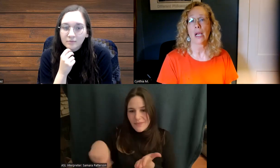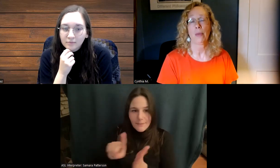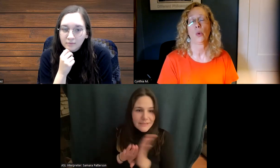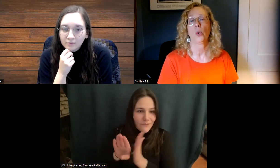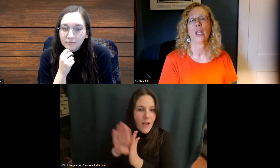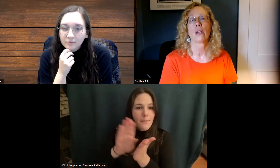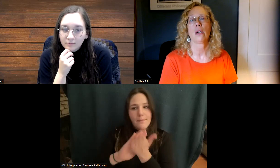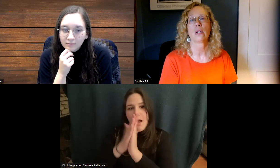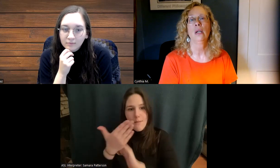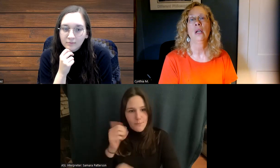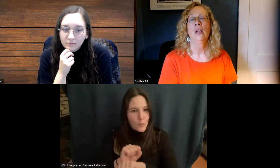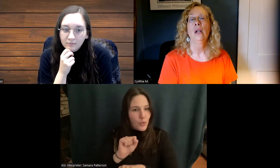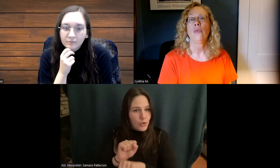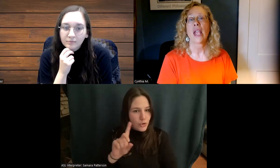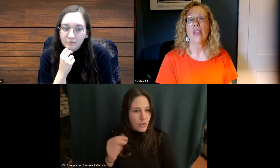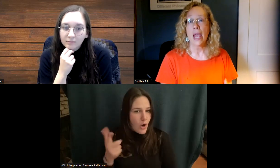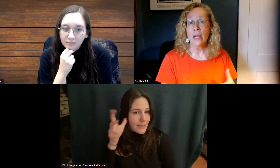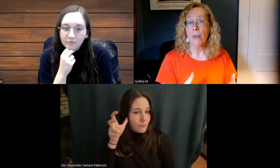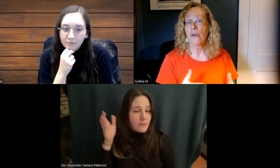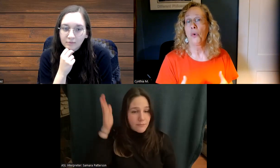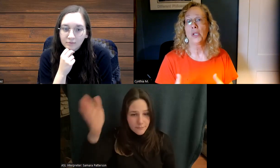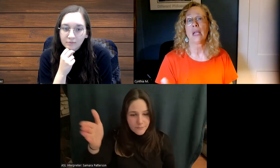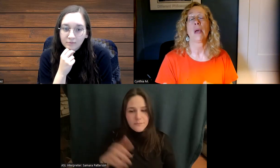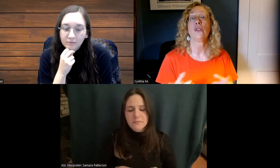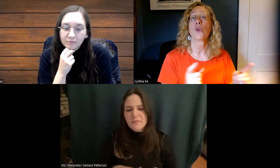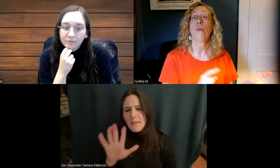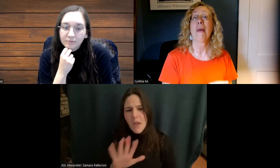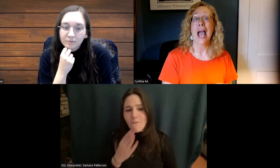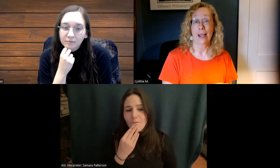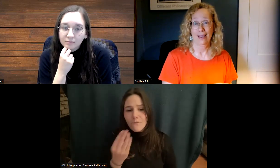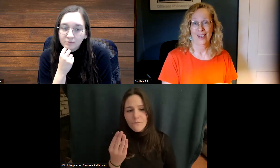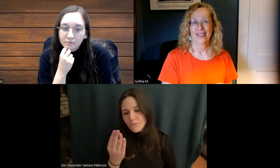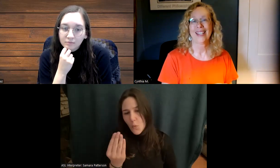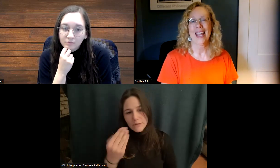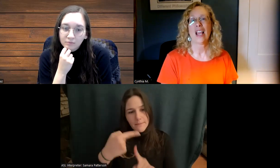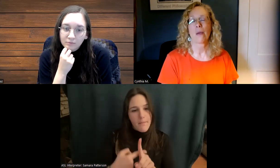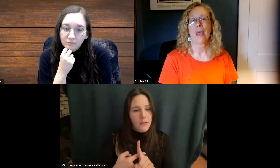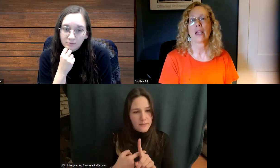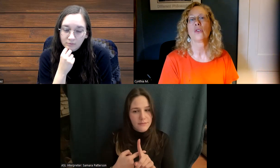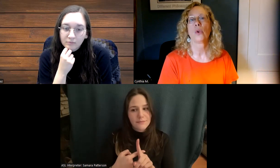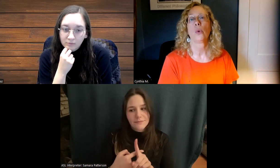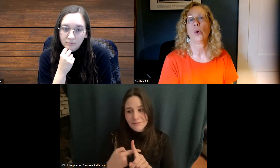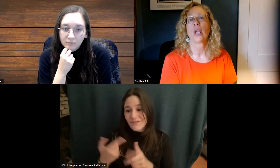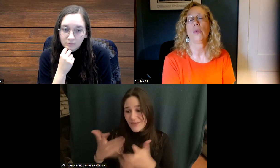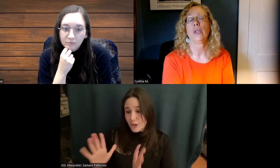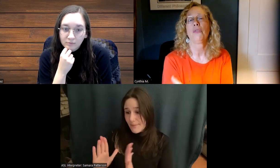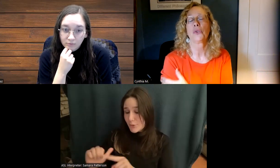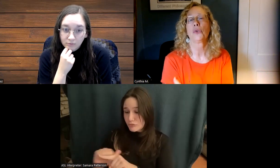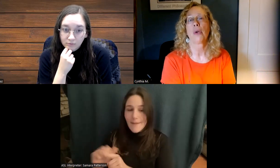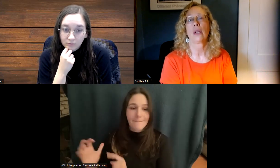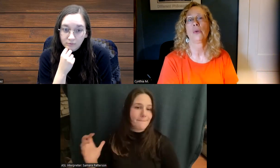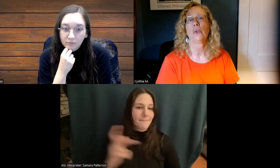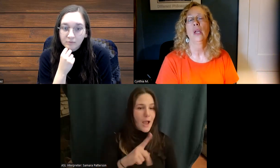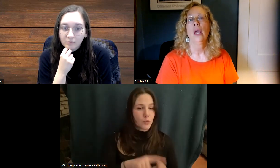potentially becoming a working dog. They then, at about 14 months, go back to canine companions where they're working with the